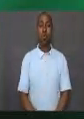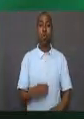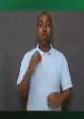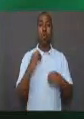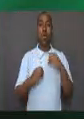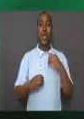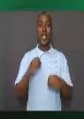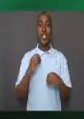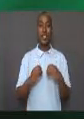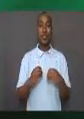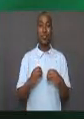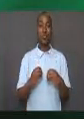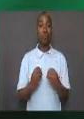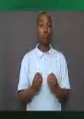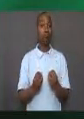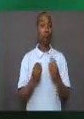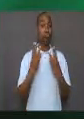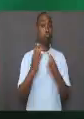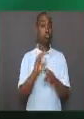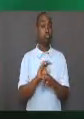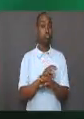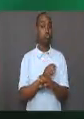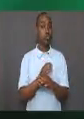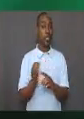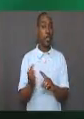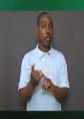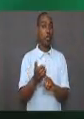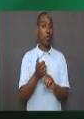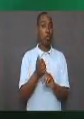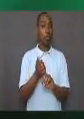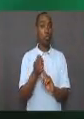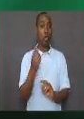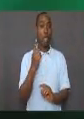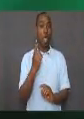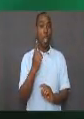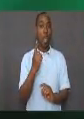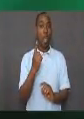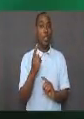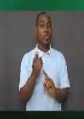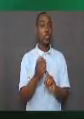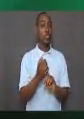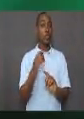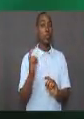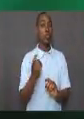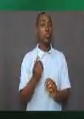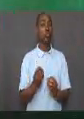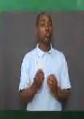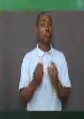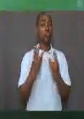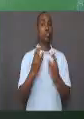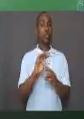Organisms that contain more than one cell are called multicellular.